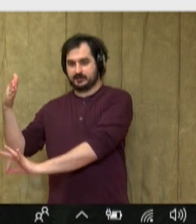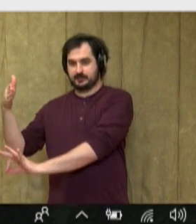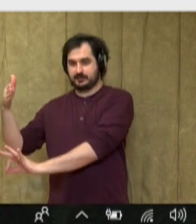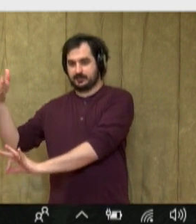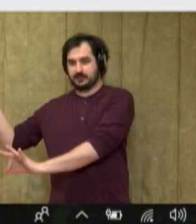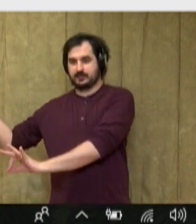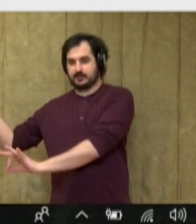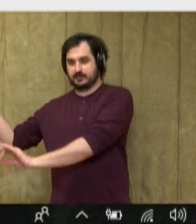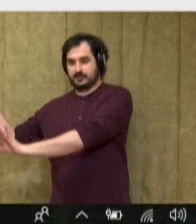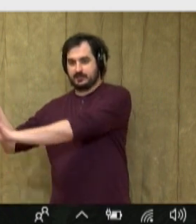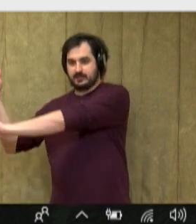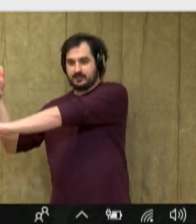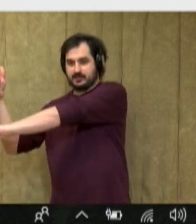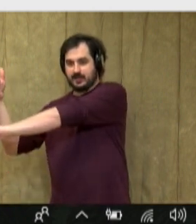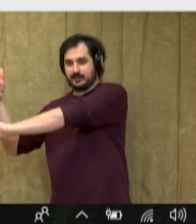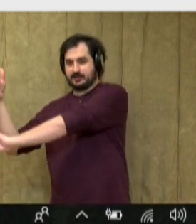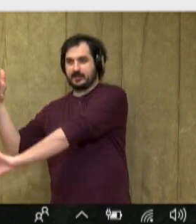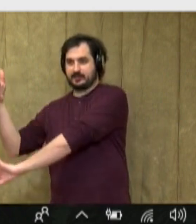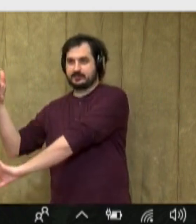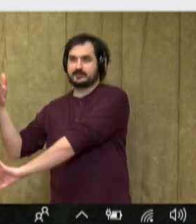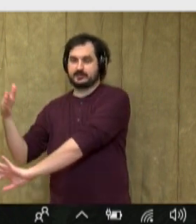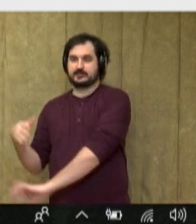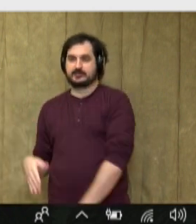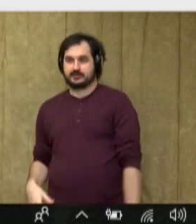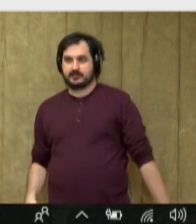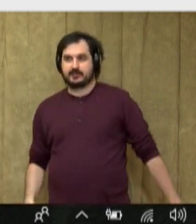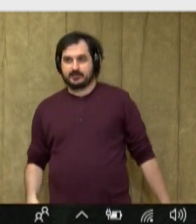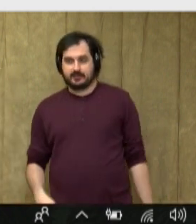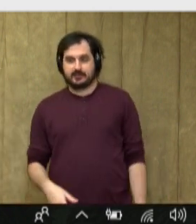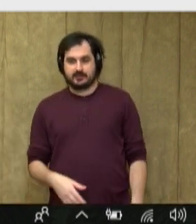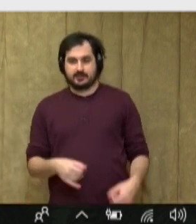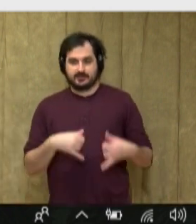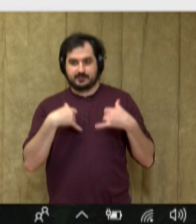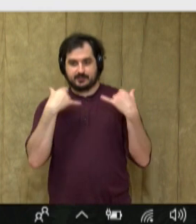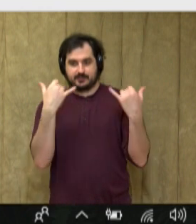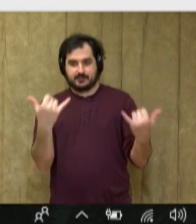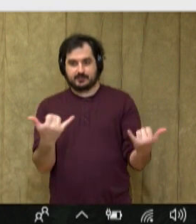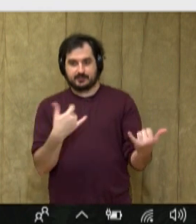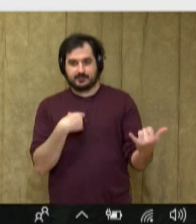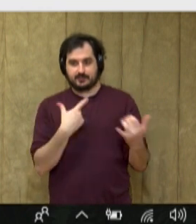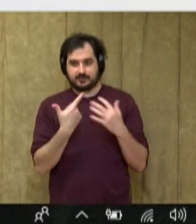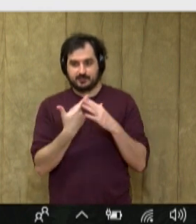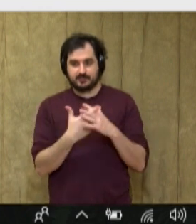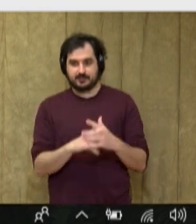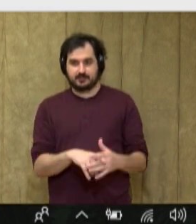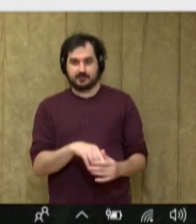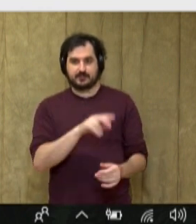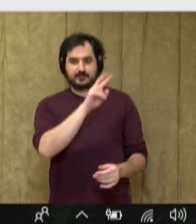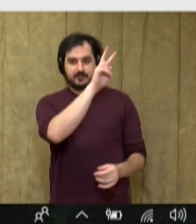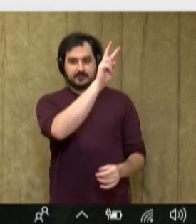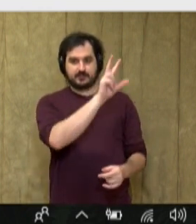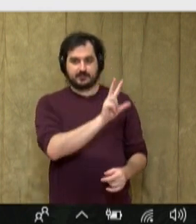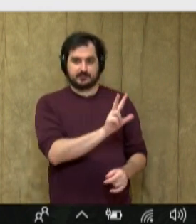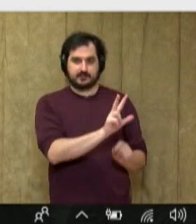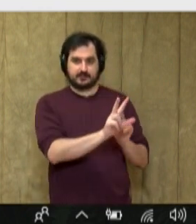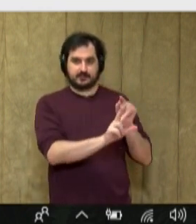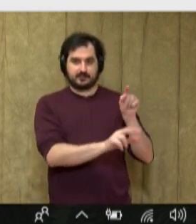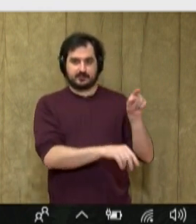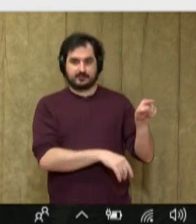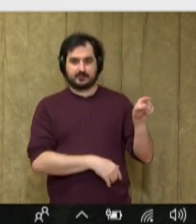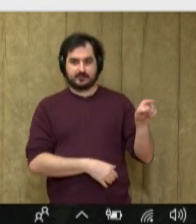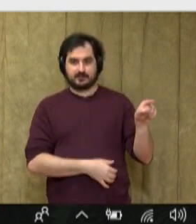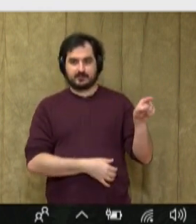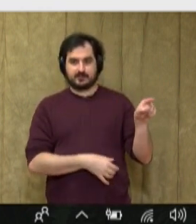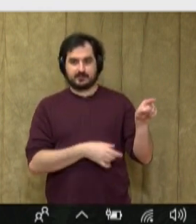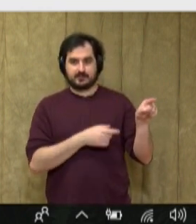8/9, and 9/9. So now I'm starting at 2/3, and I